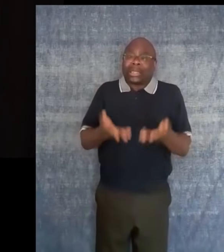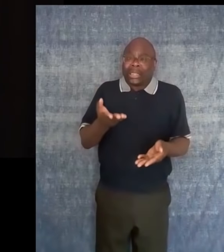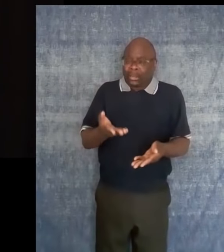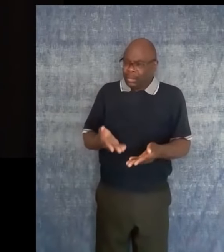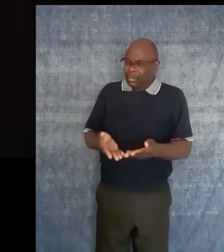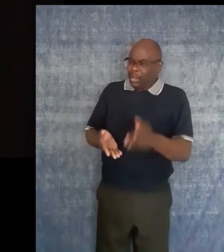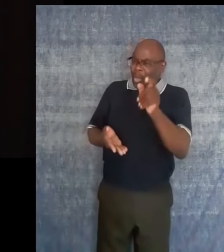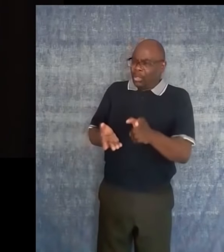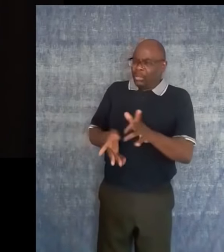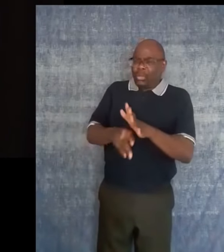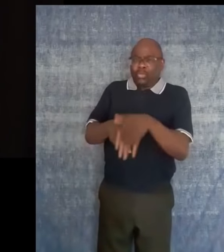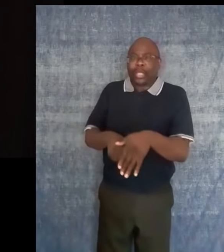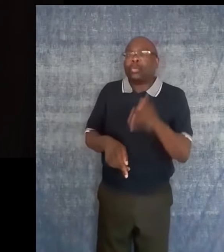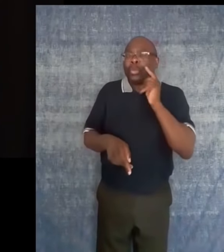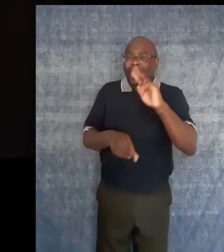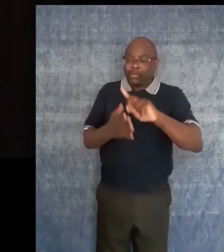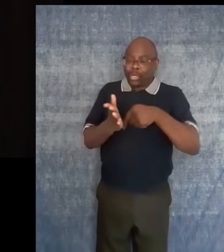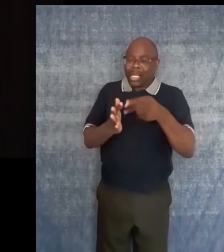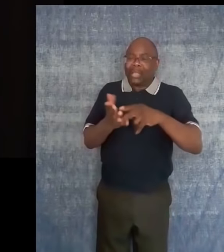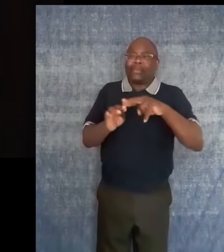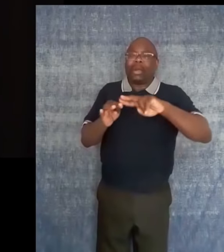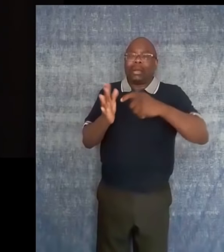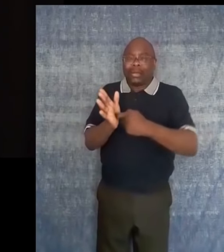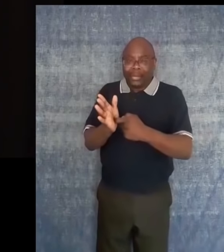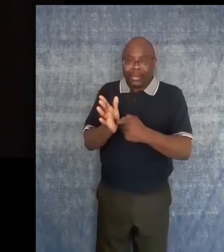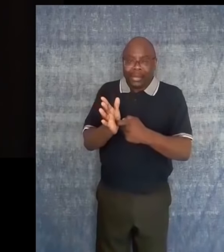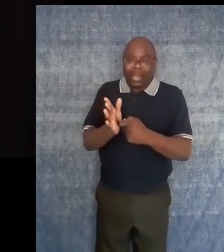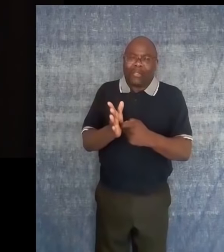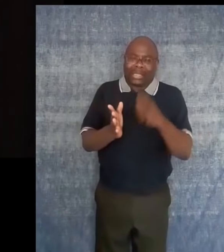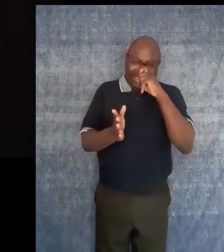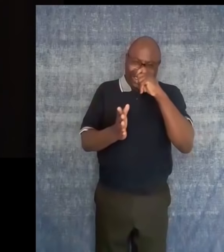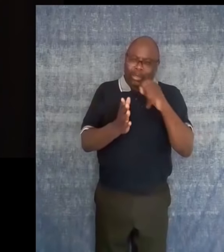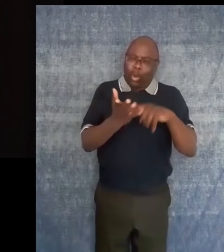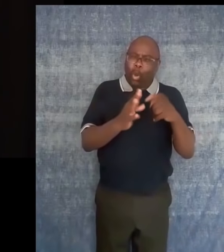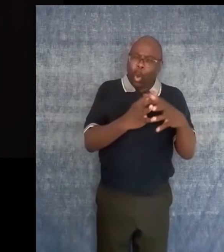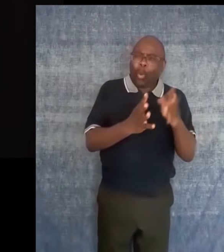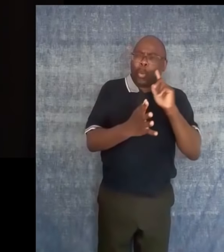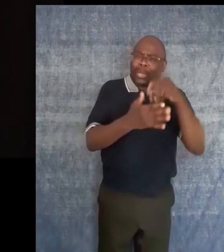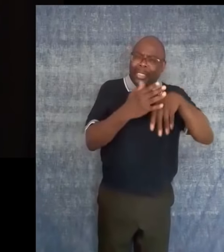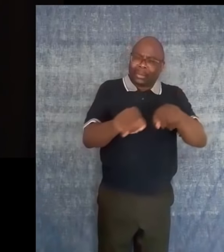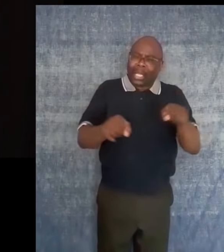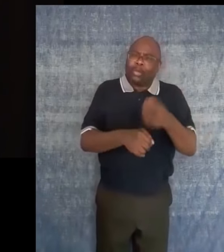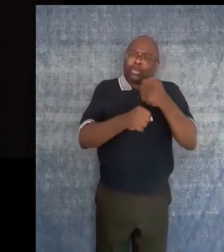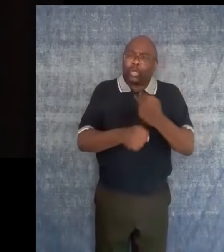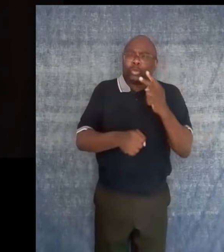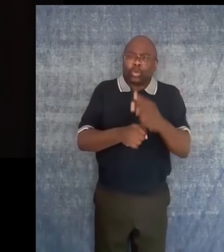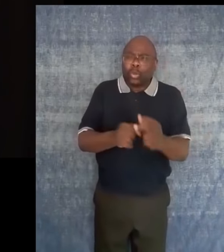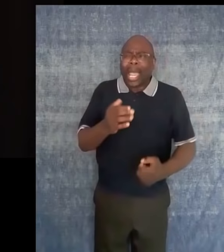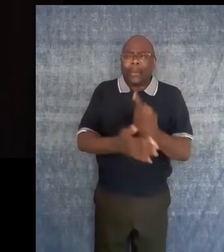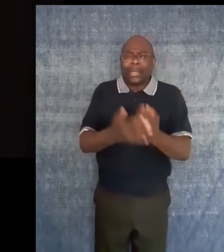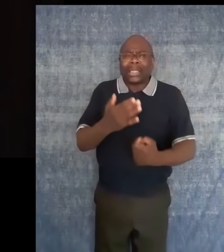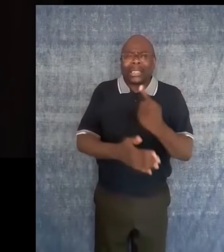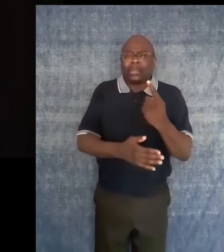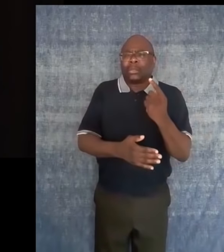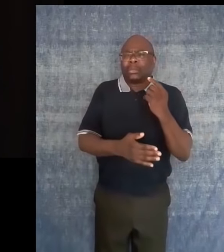Jennifer Graham, the sister-in-law of Barbara Graham, when she saw all that was happening